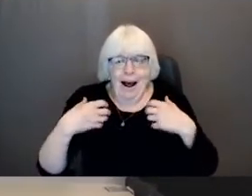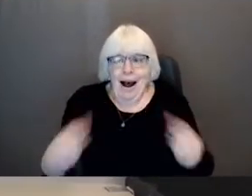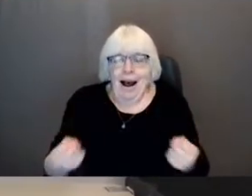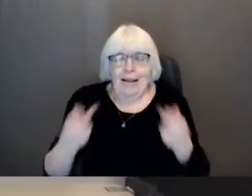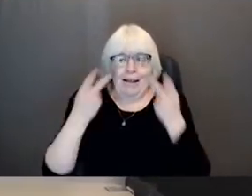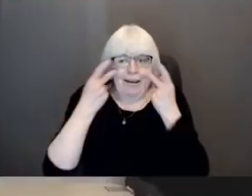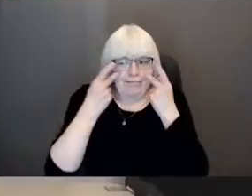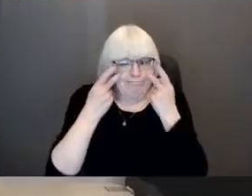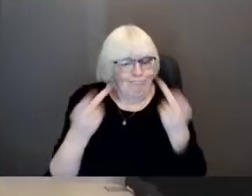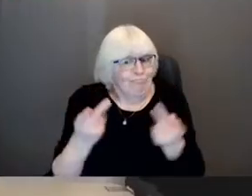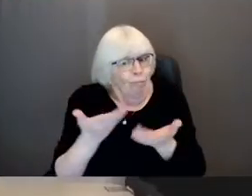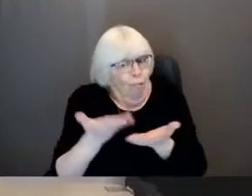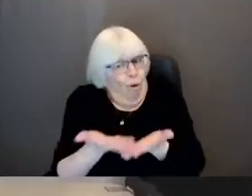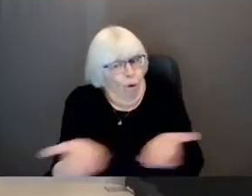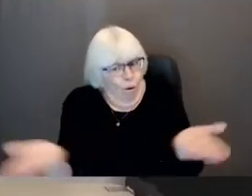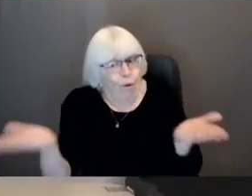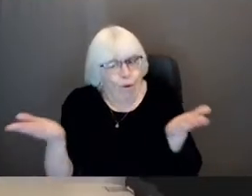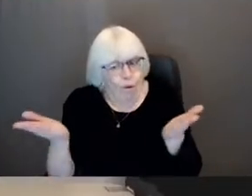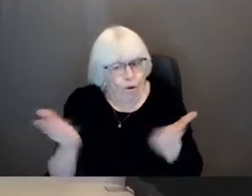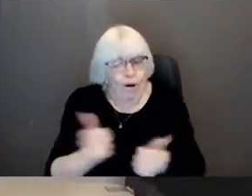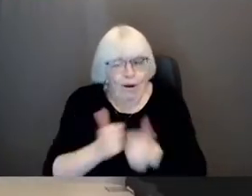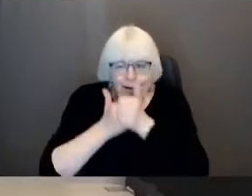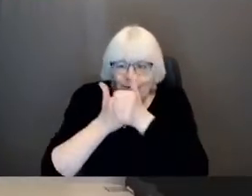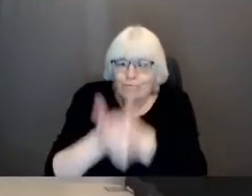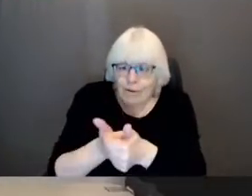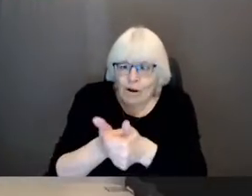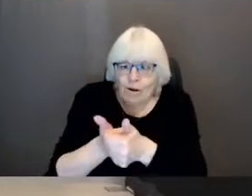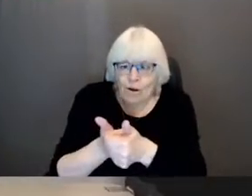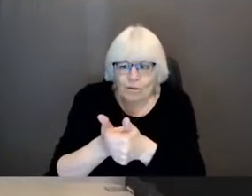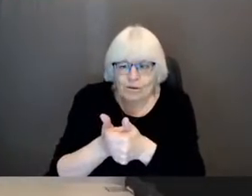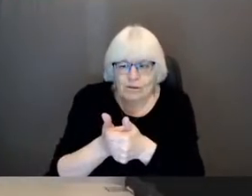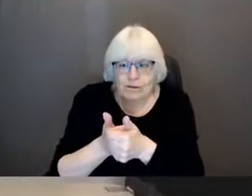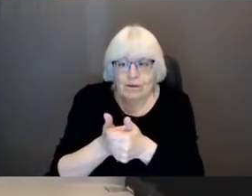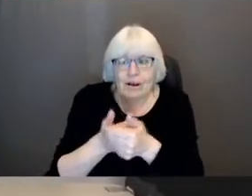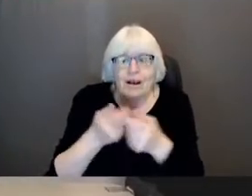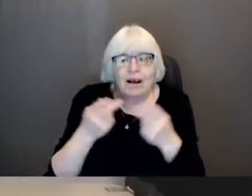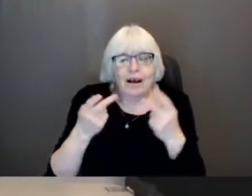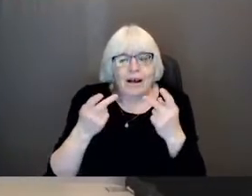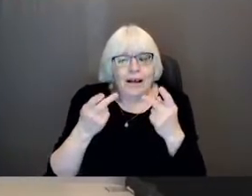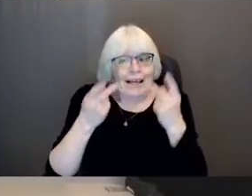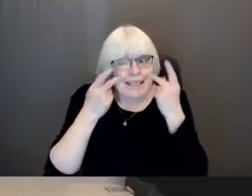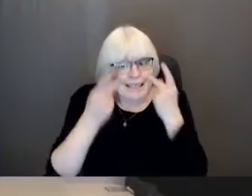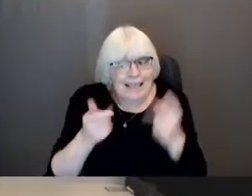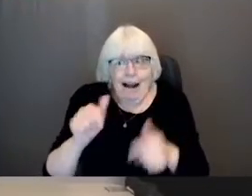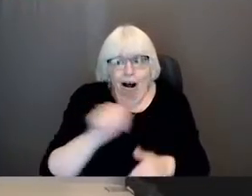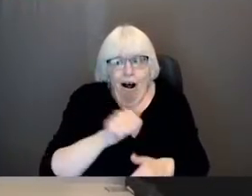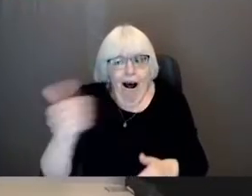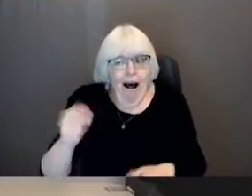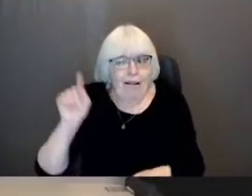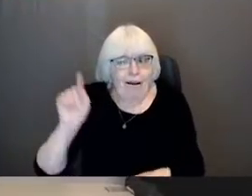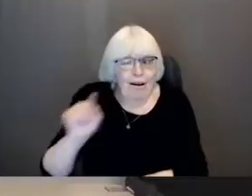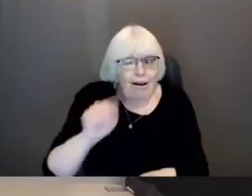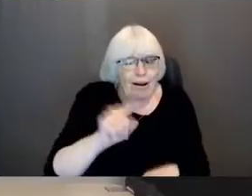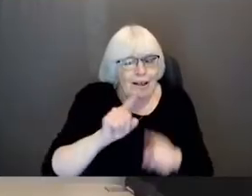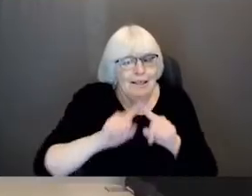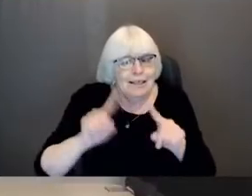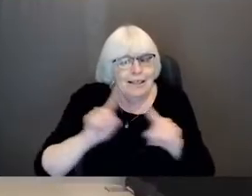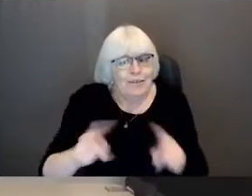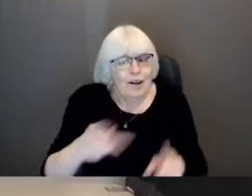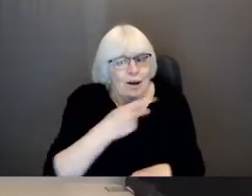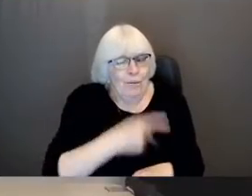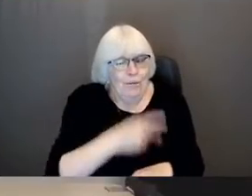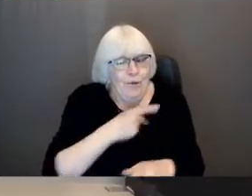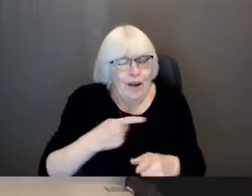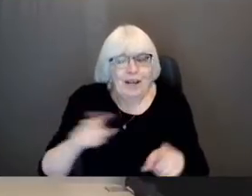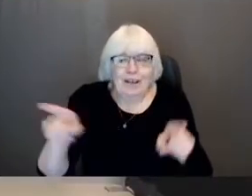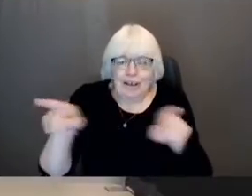in the country has followed the public health protocols to the extent that we have. But certainly enforcement of some of these have been